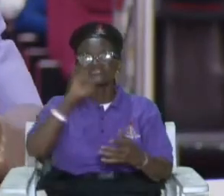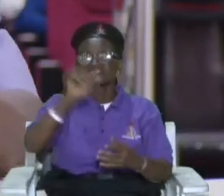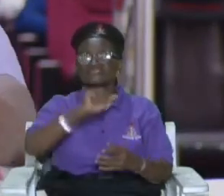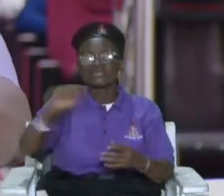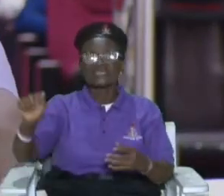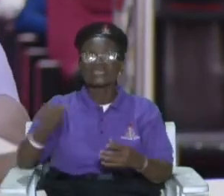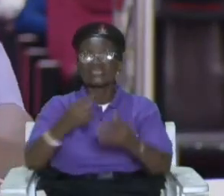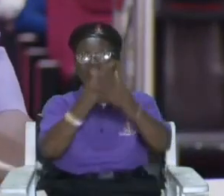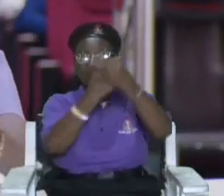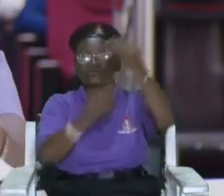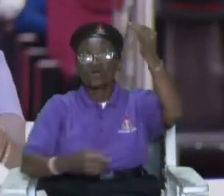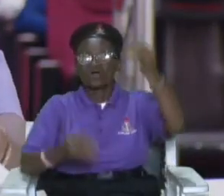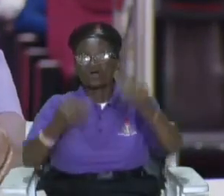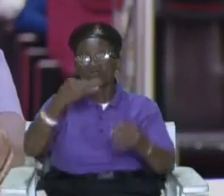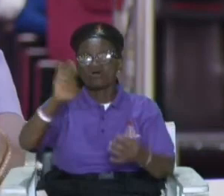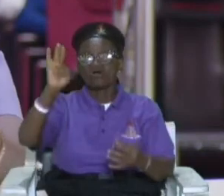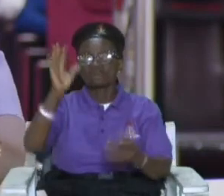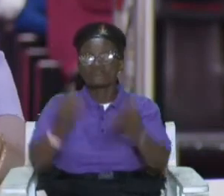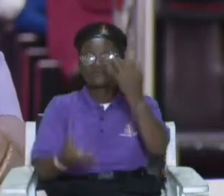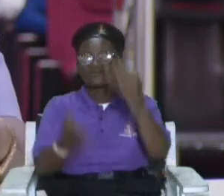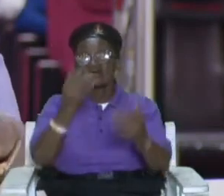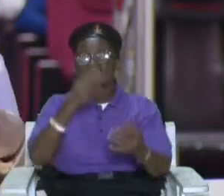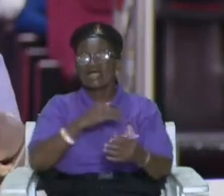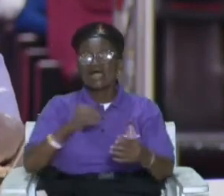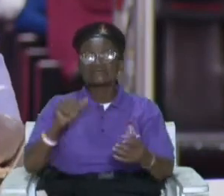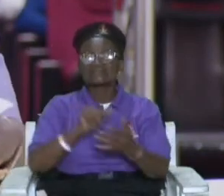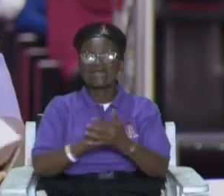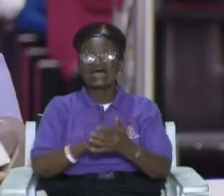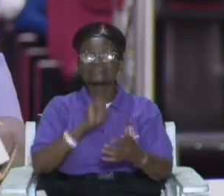But that's in the hand of Moses.